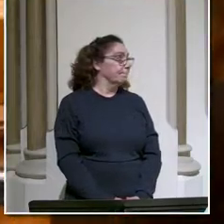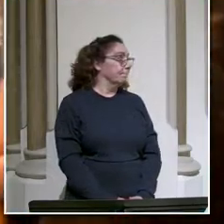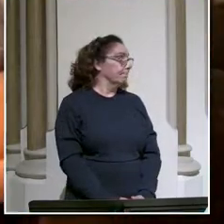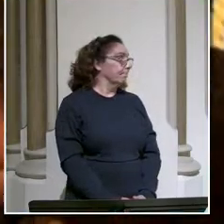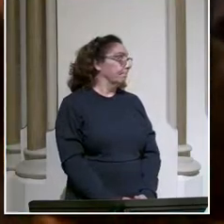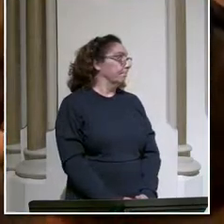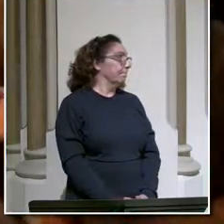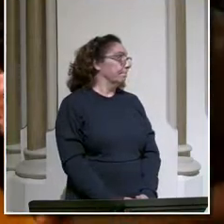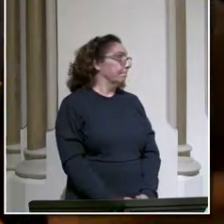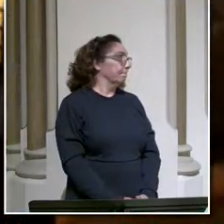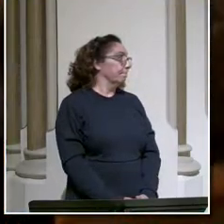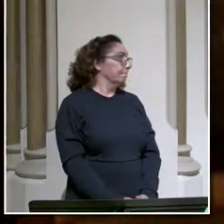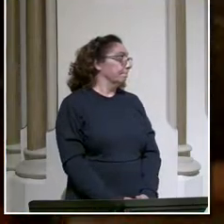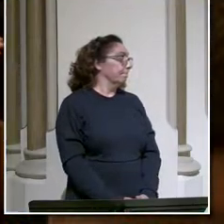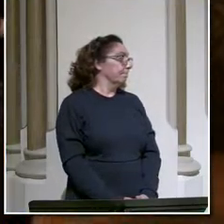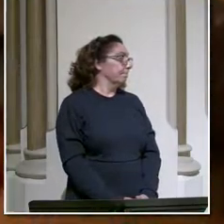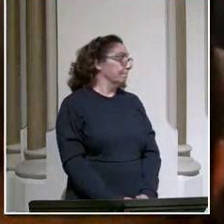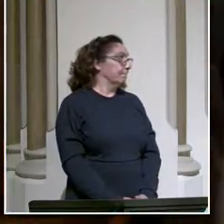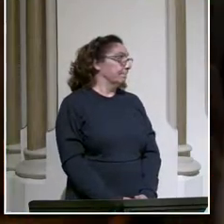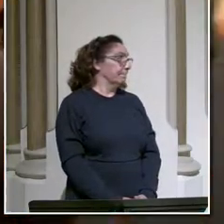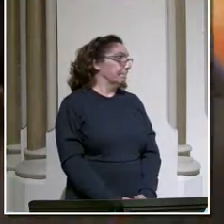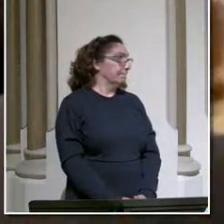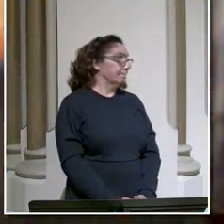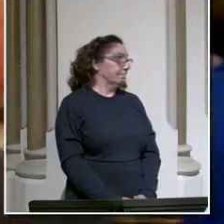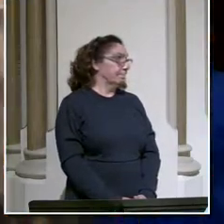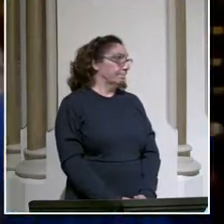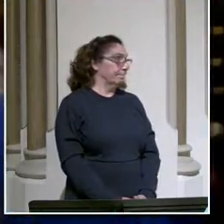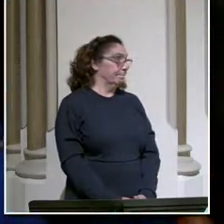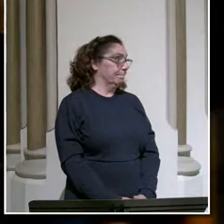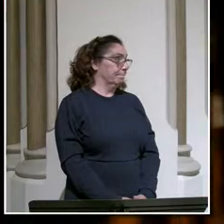you. Christ's peace.